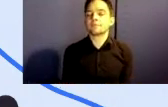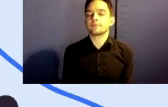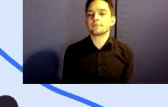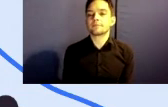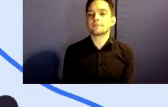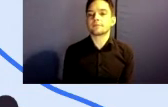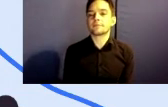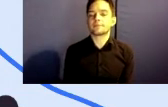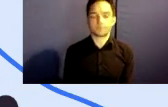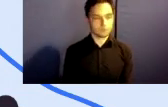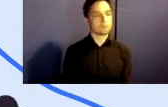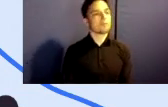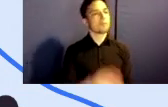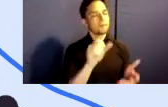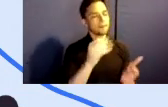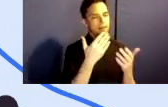Yeah, thank you.